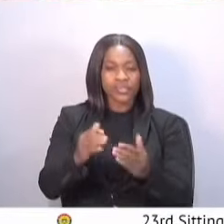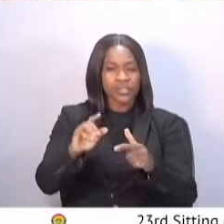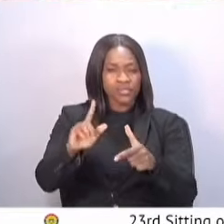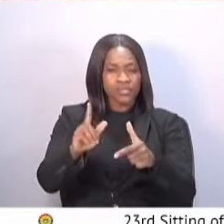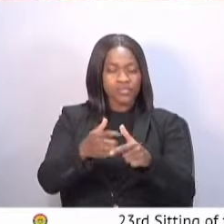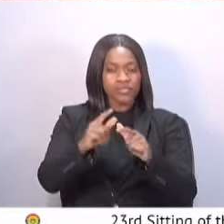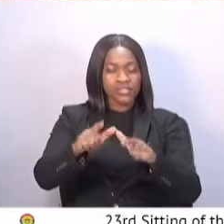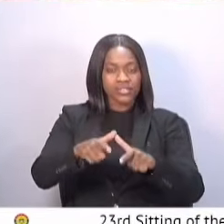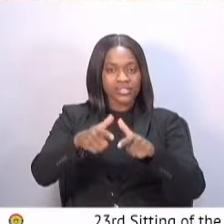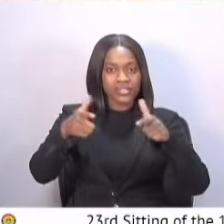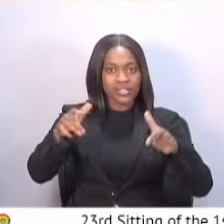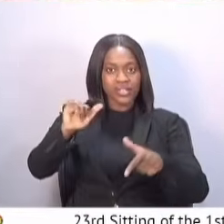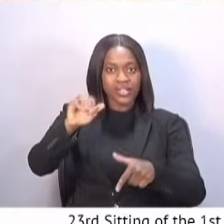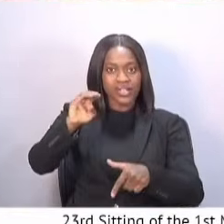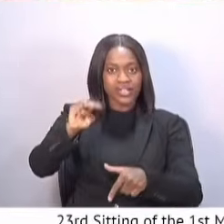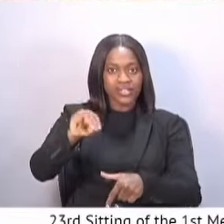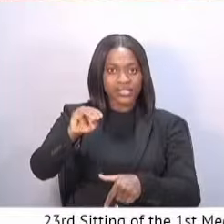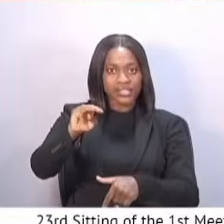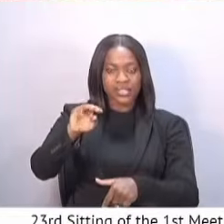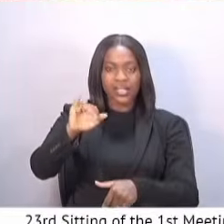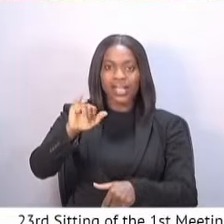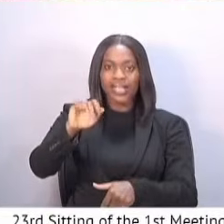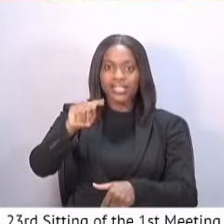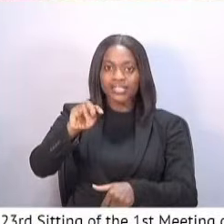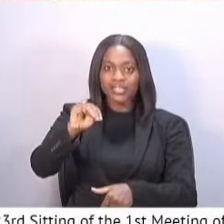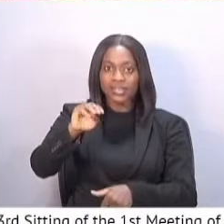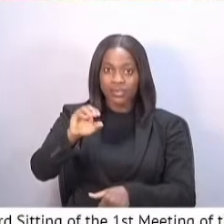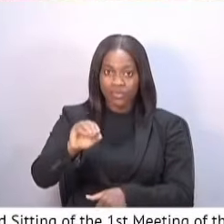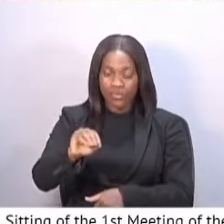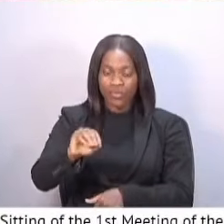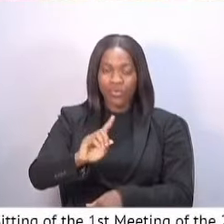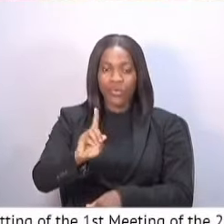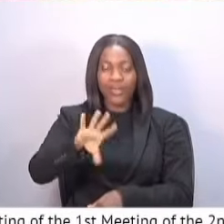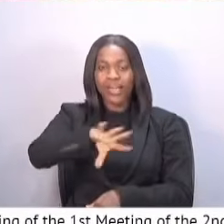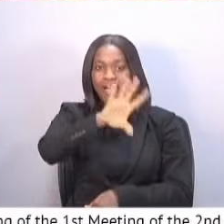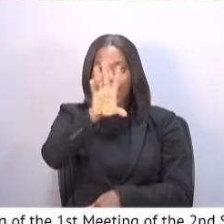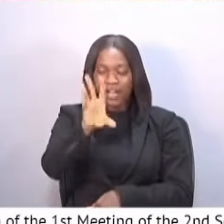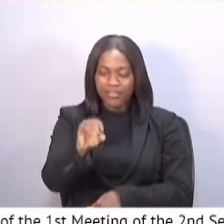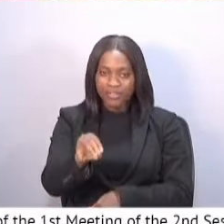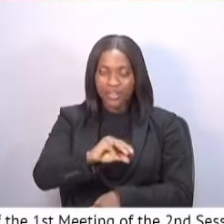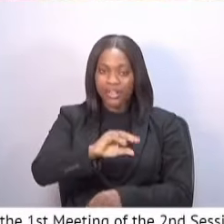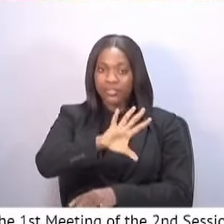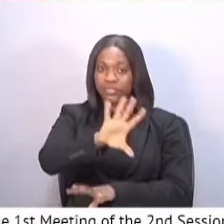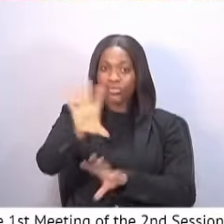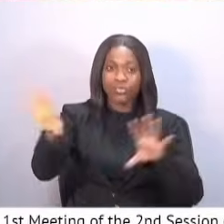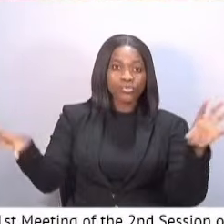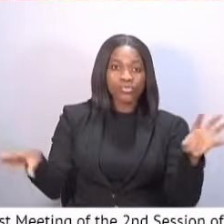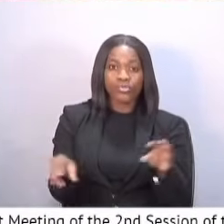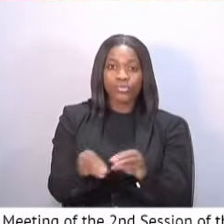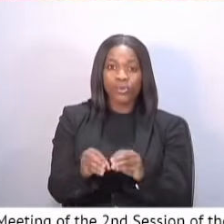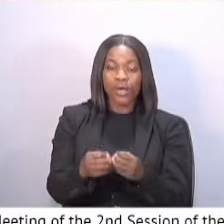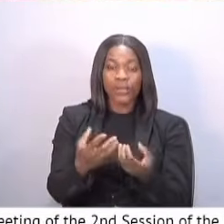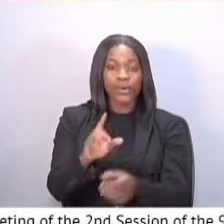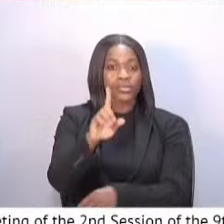largest ITMO in Africa and globally of